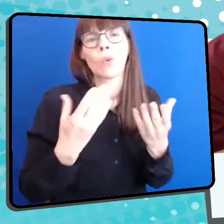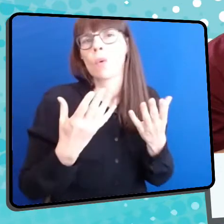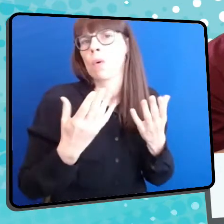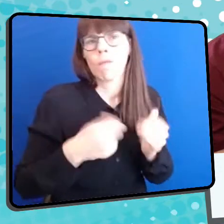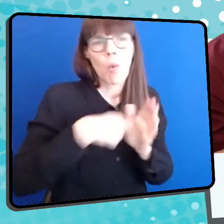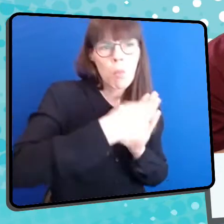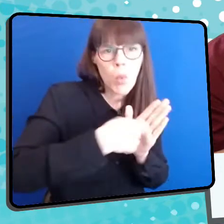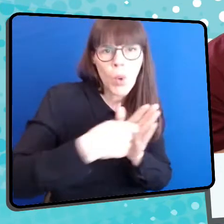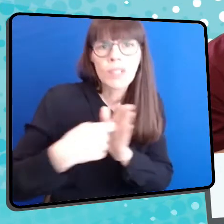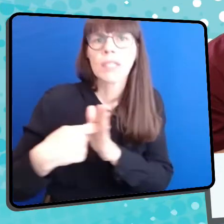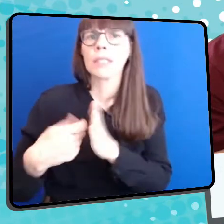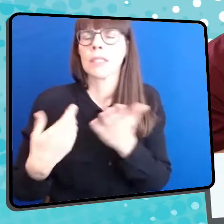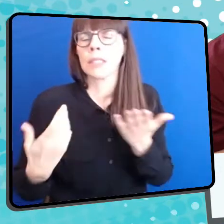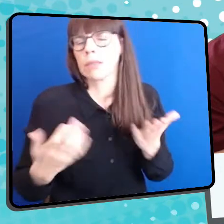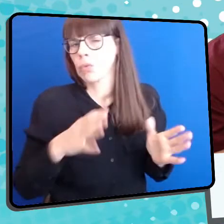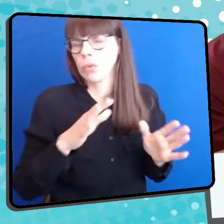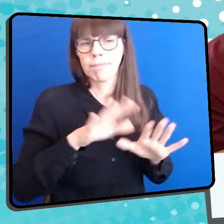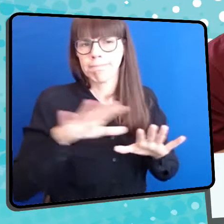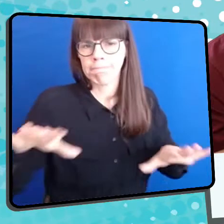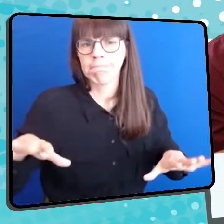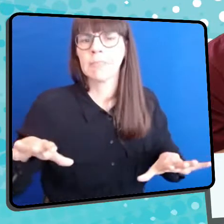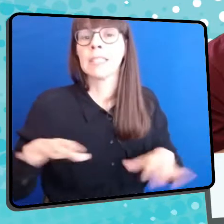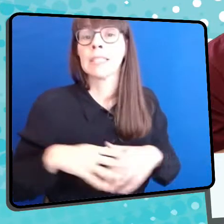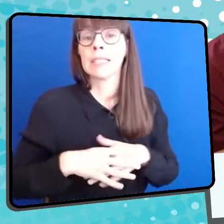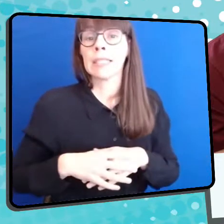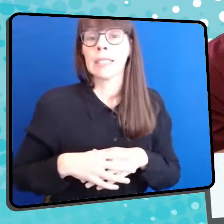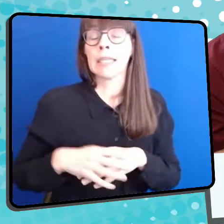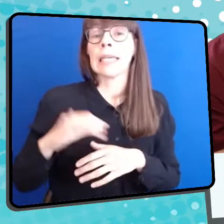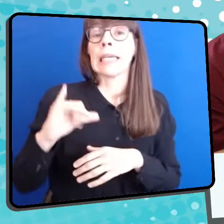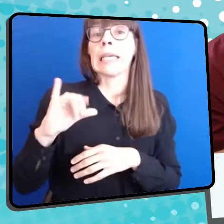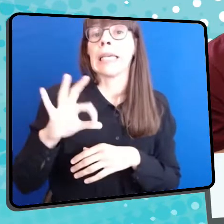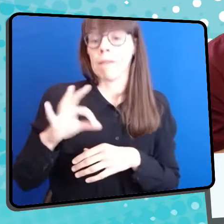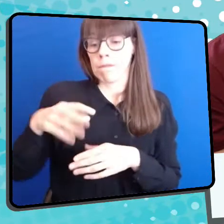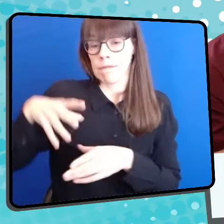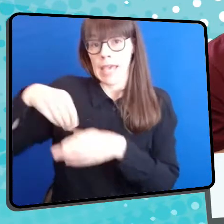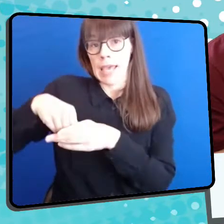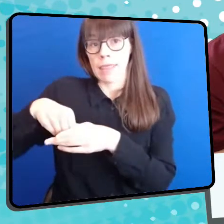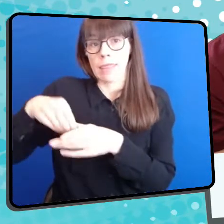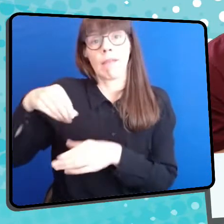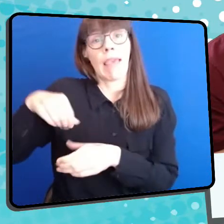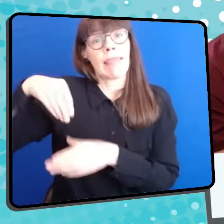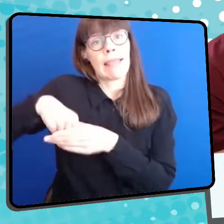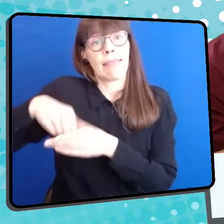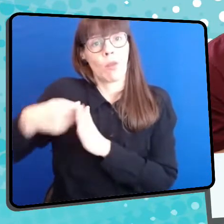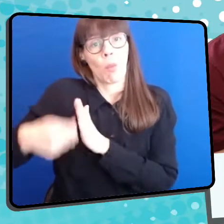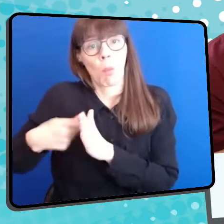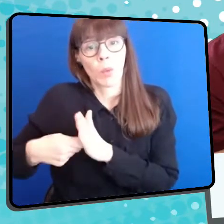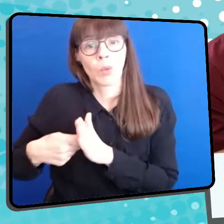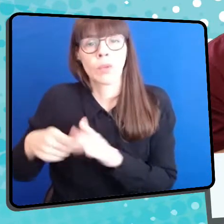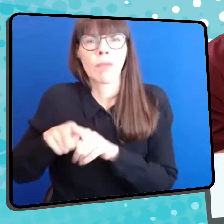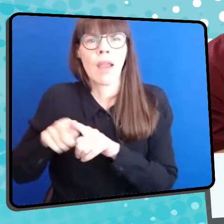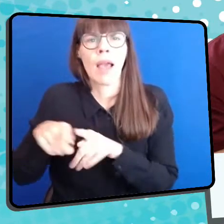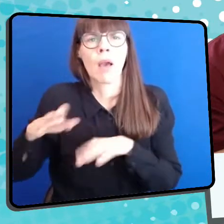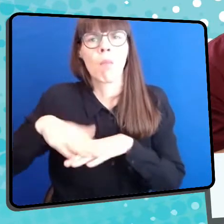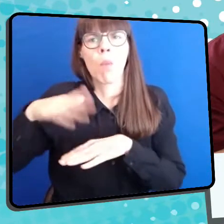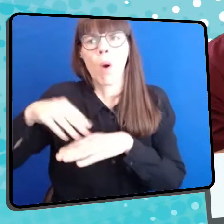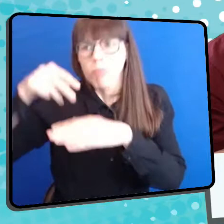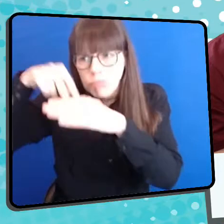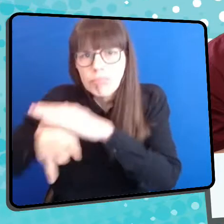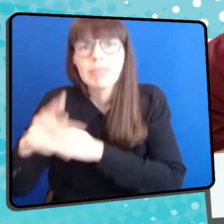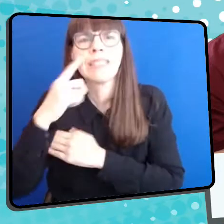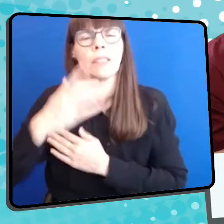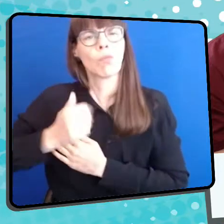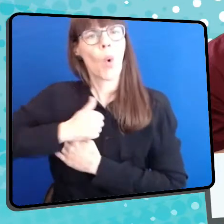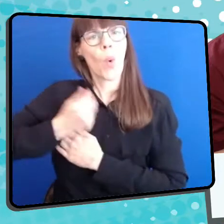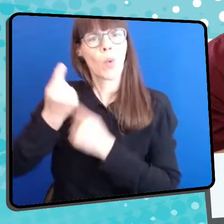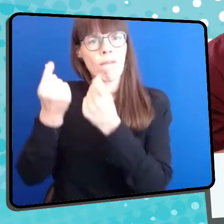usual two differences. So if you're on bench, you're helping out with internal projects. That can be doing prediction work on our own finances, helping build out